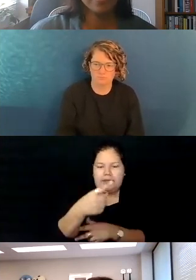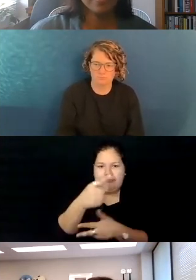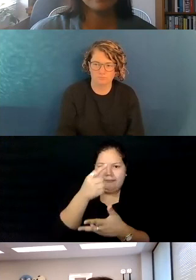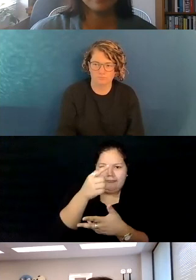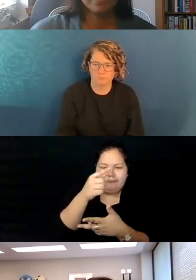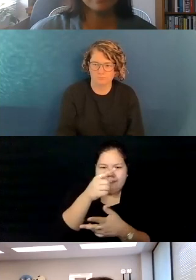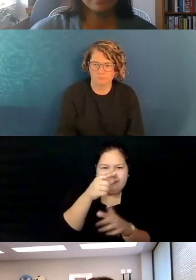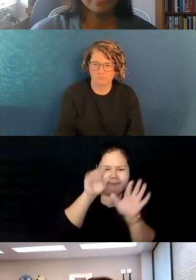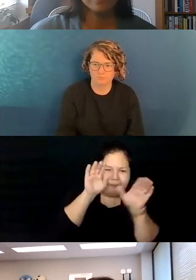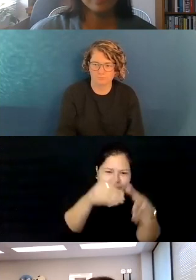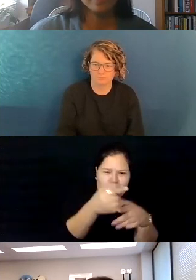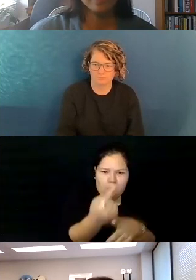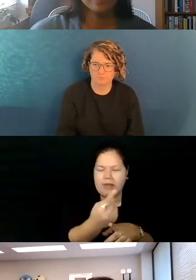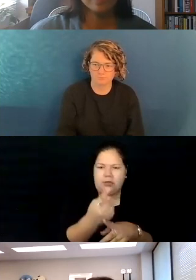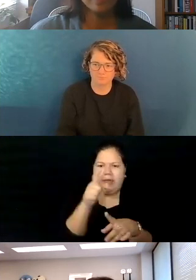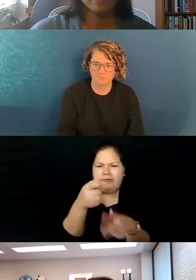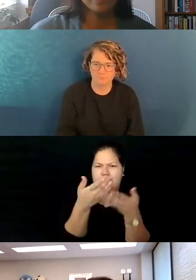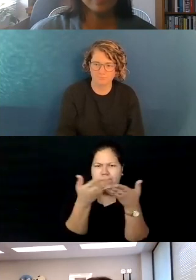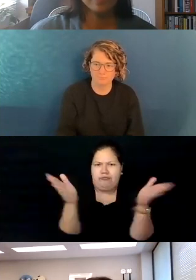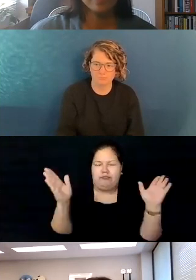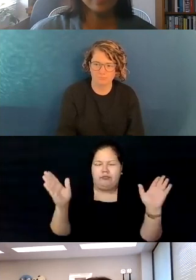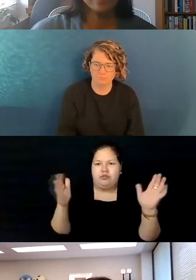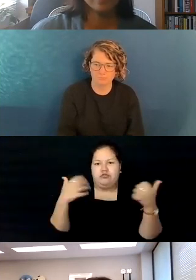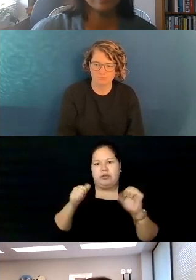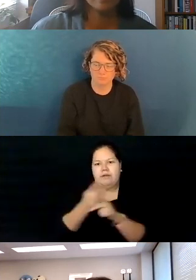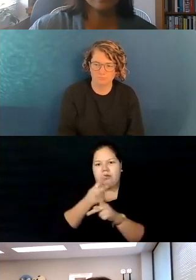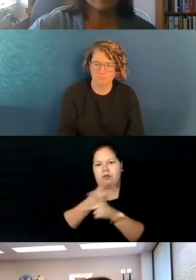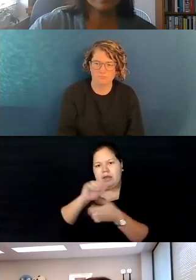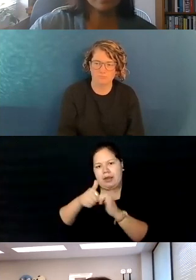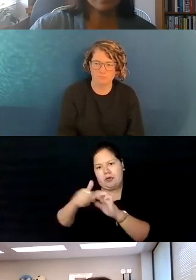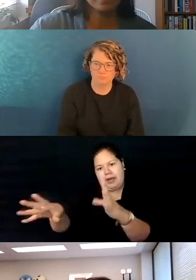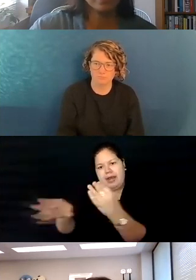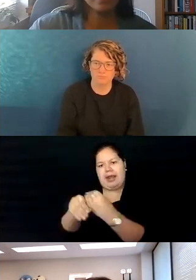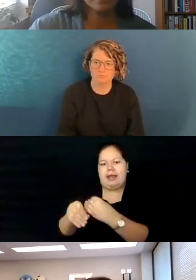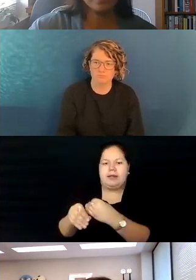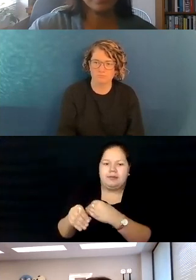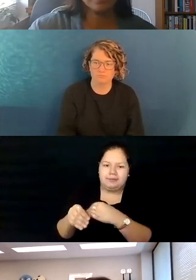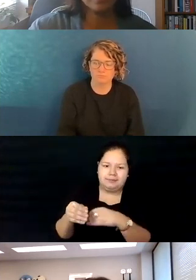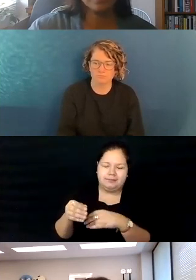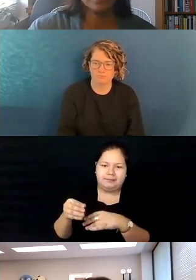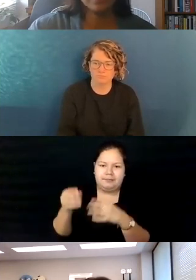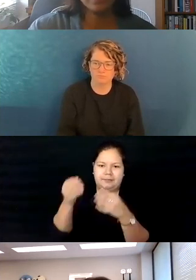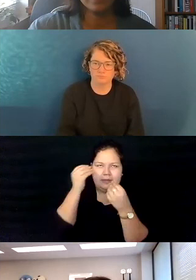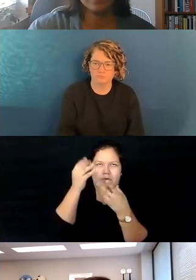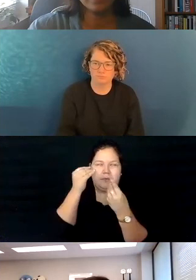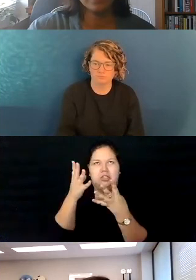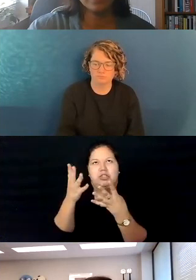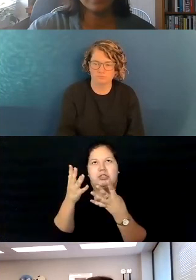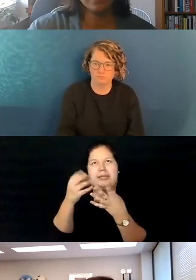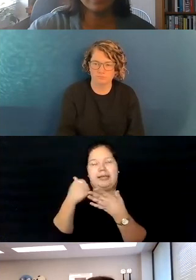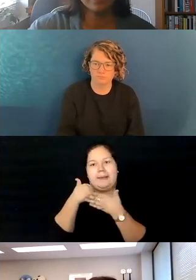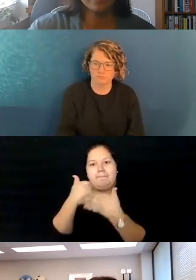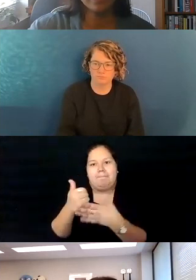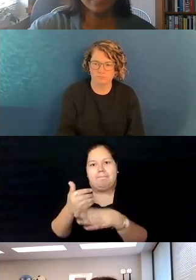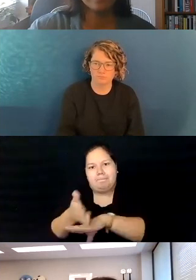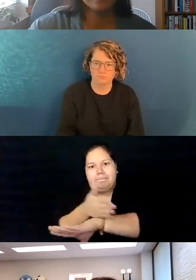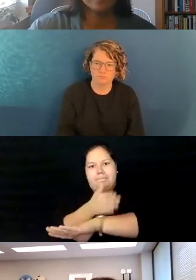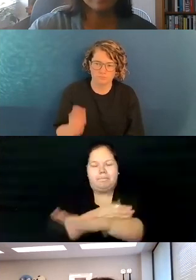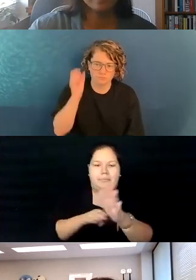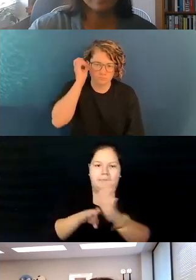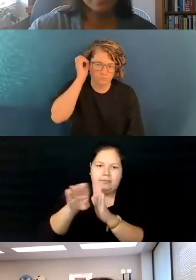well, just as another piece to, I would say, supplement and drive this work forward.